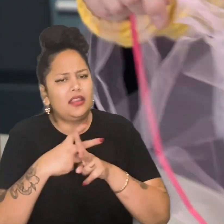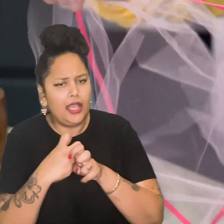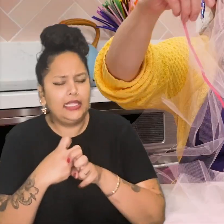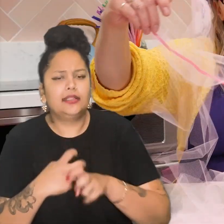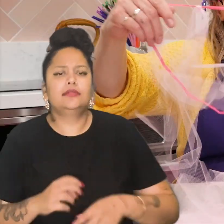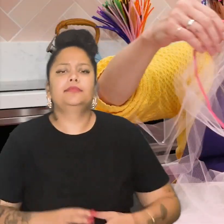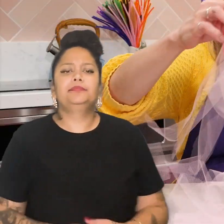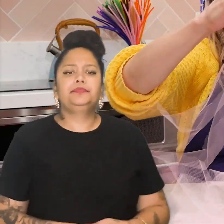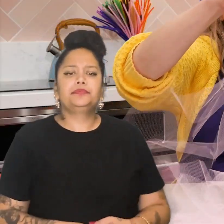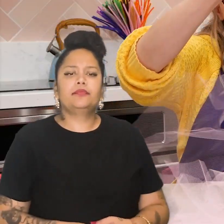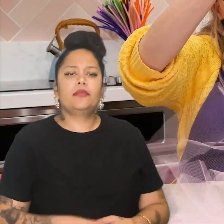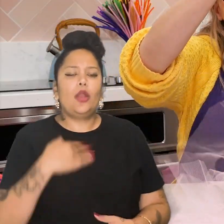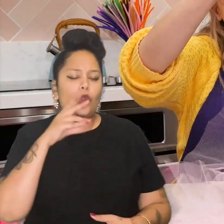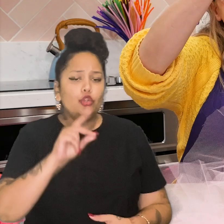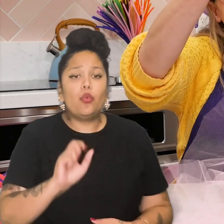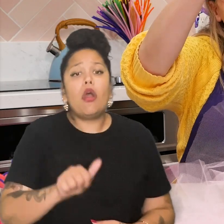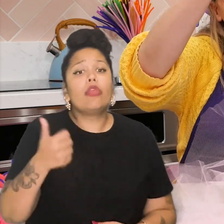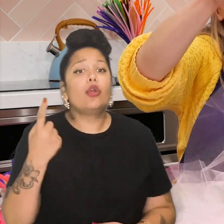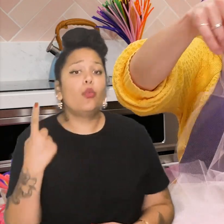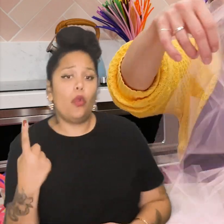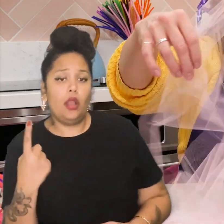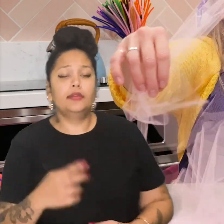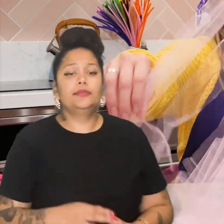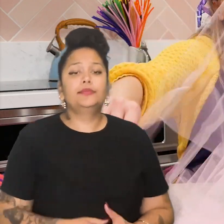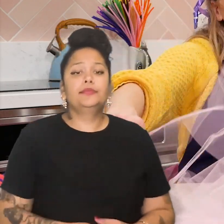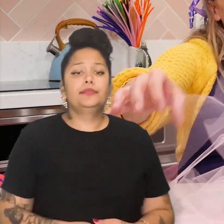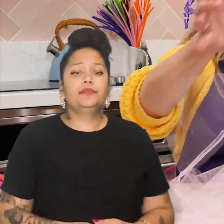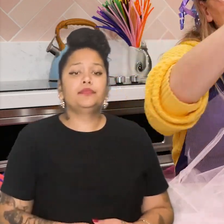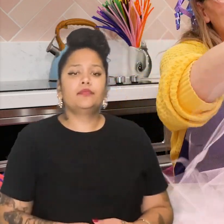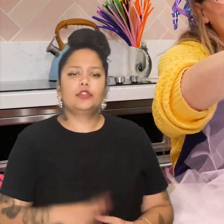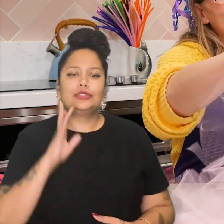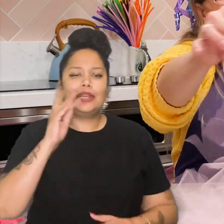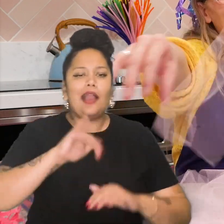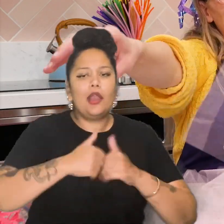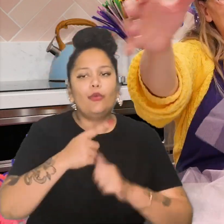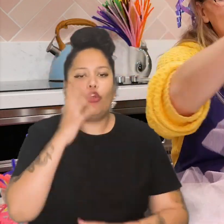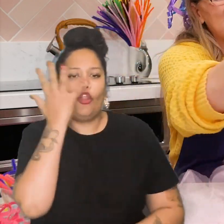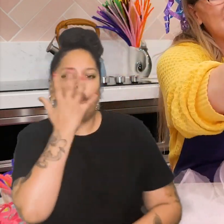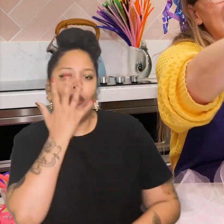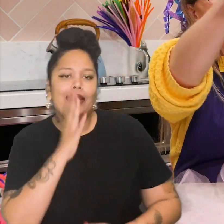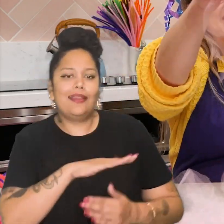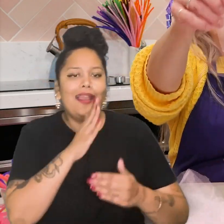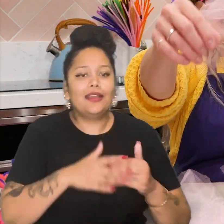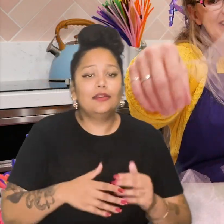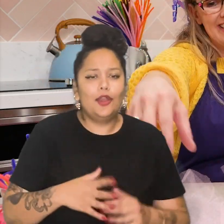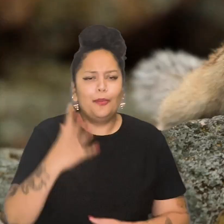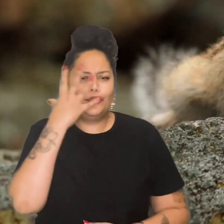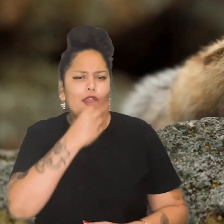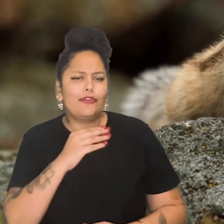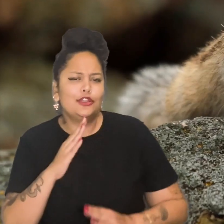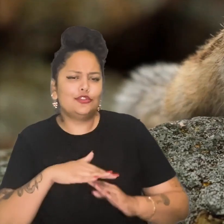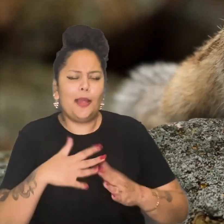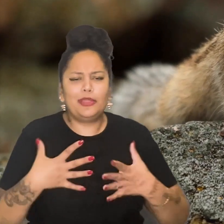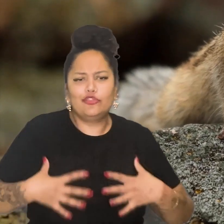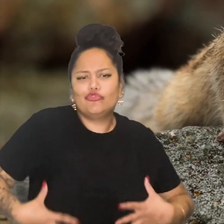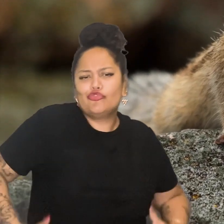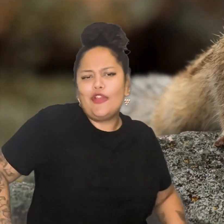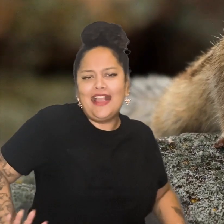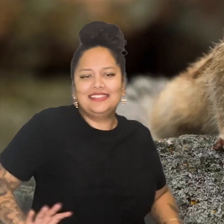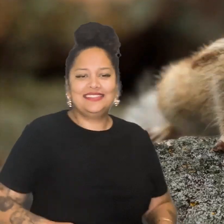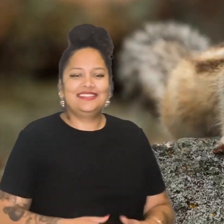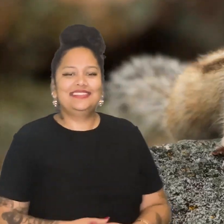another one. And do you see how this is going to look just so pretty on top of our dress?